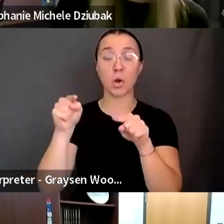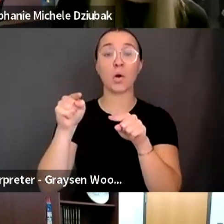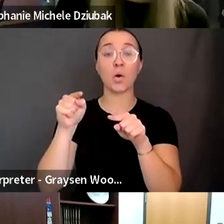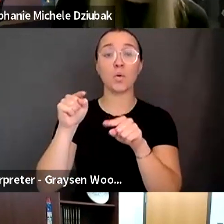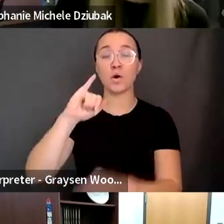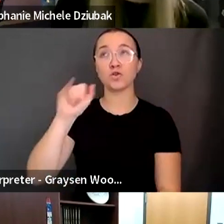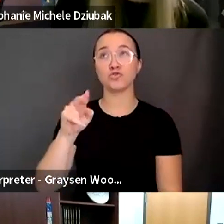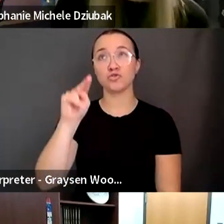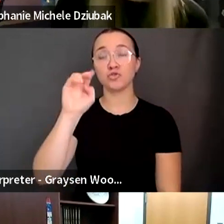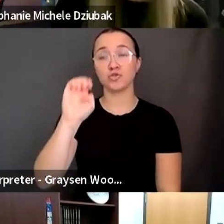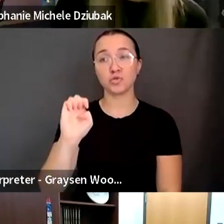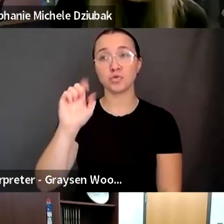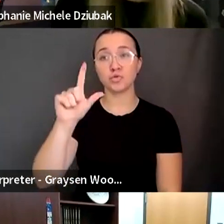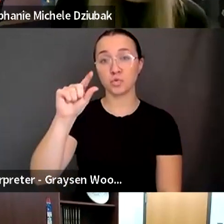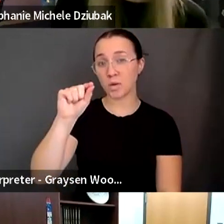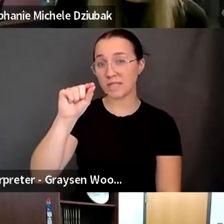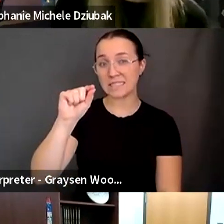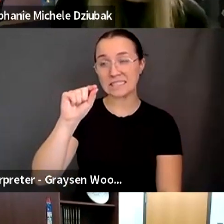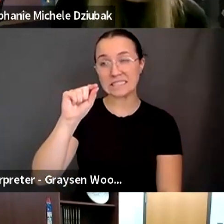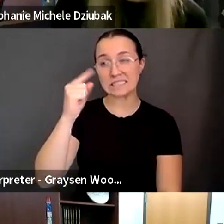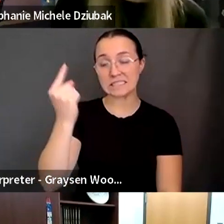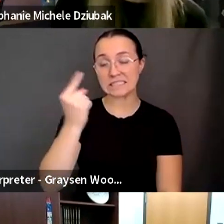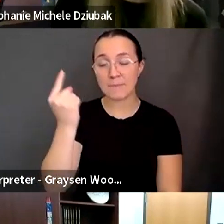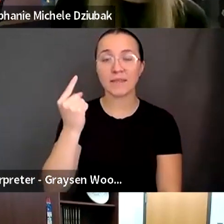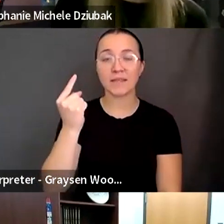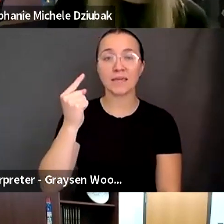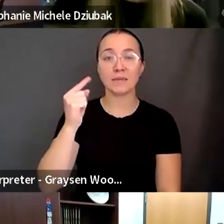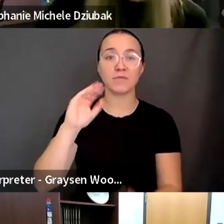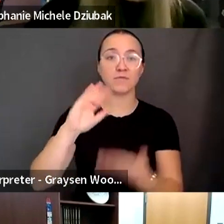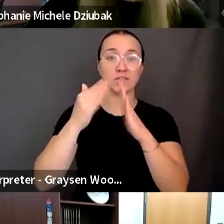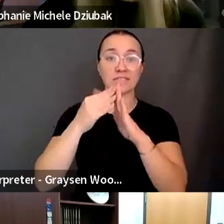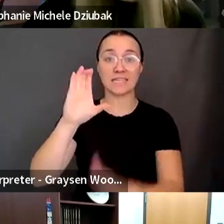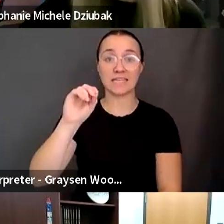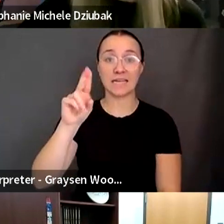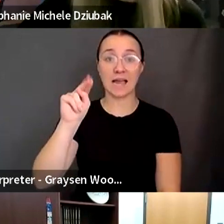20 something. So today is it.